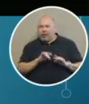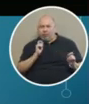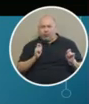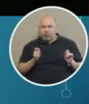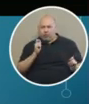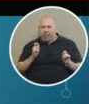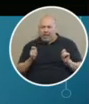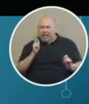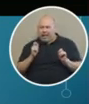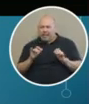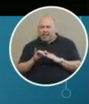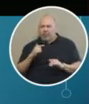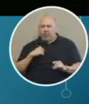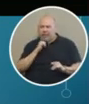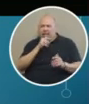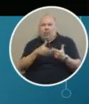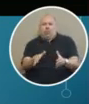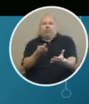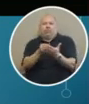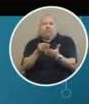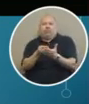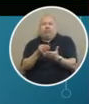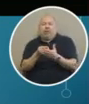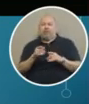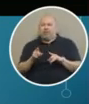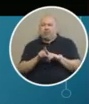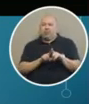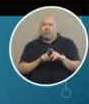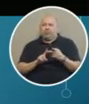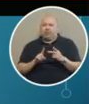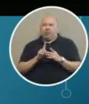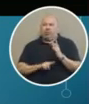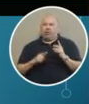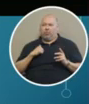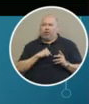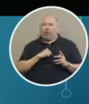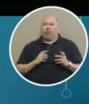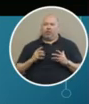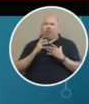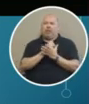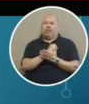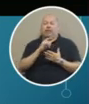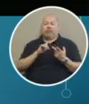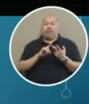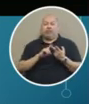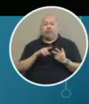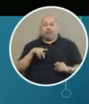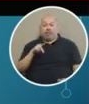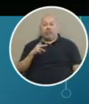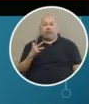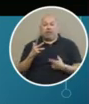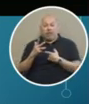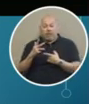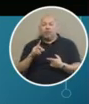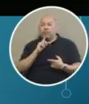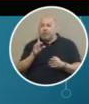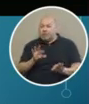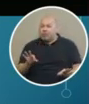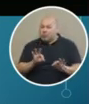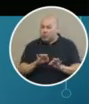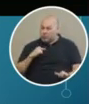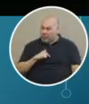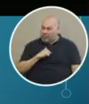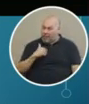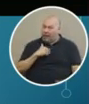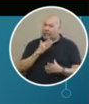change it in terms of so that we're not losing money in terms of what we're collecting. Regarding P3, just very quickly, we